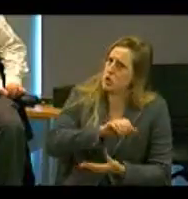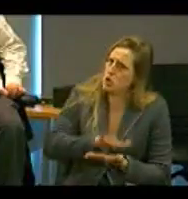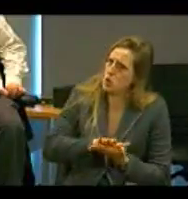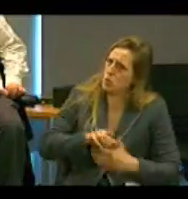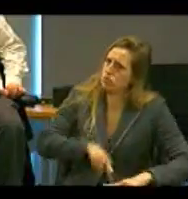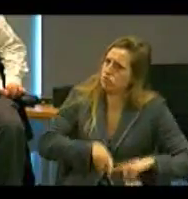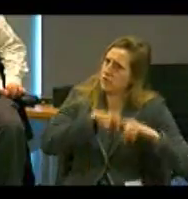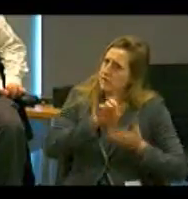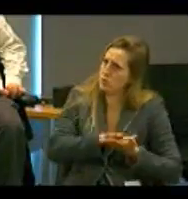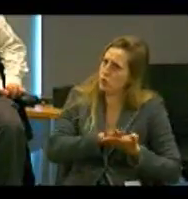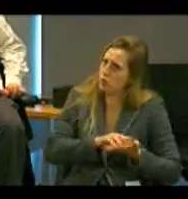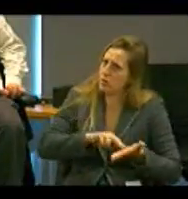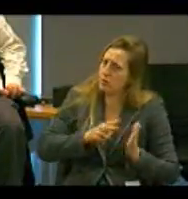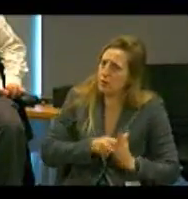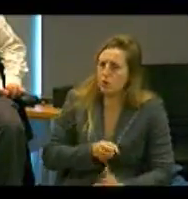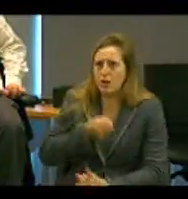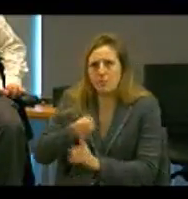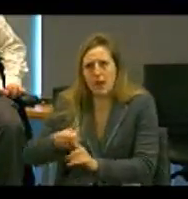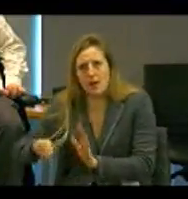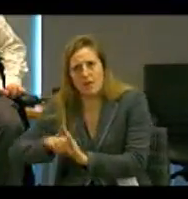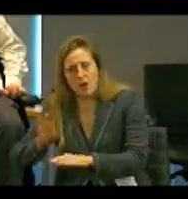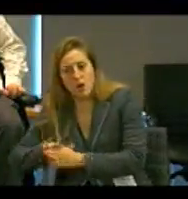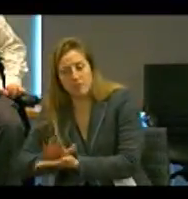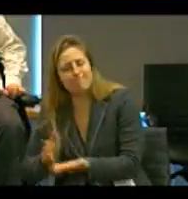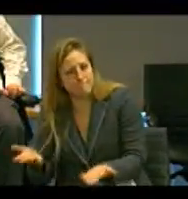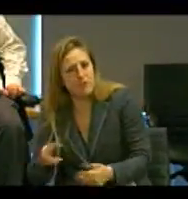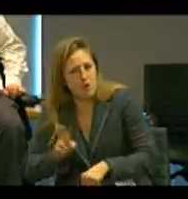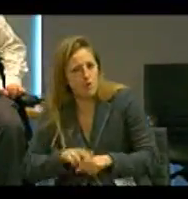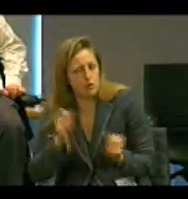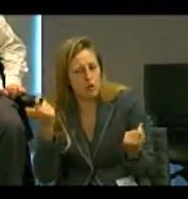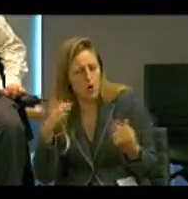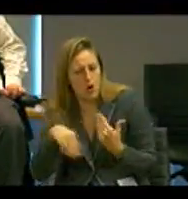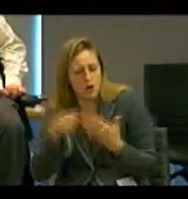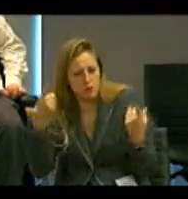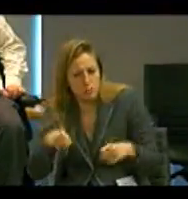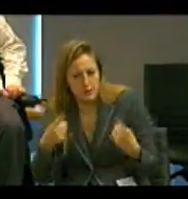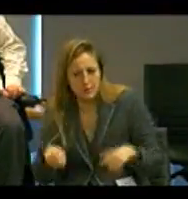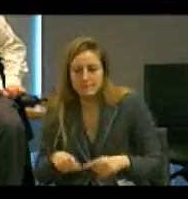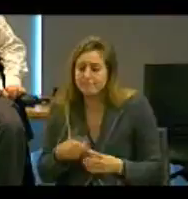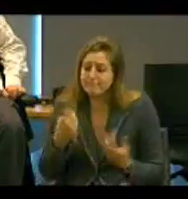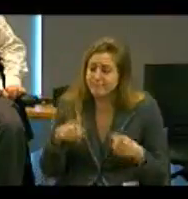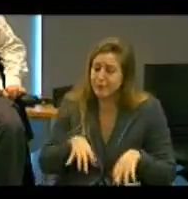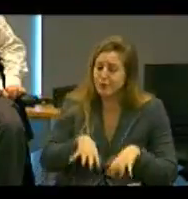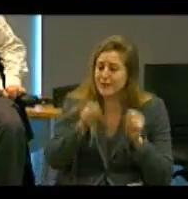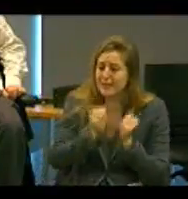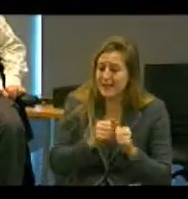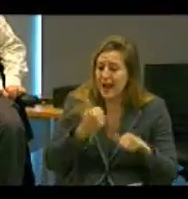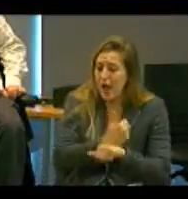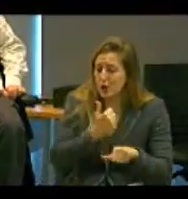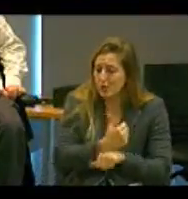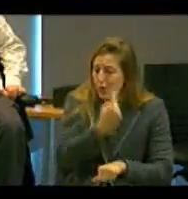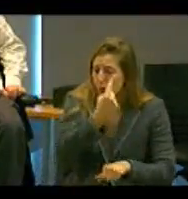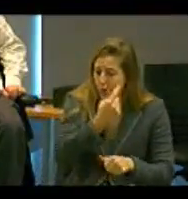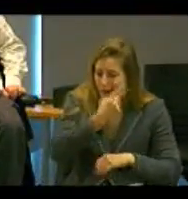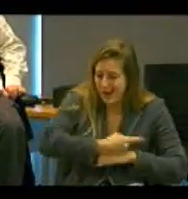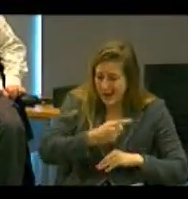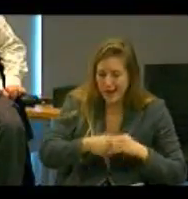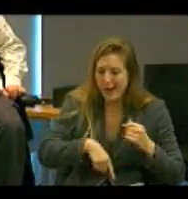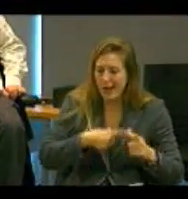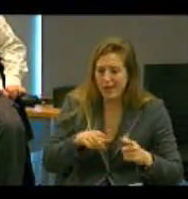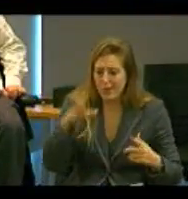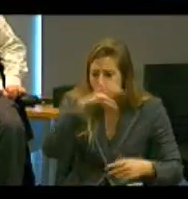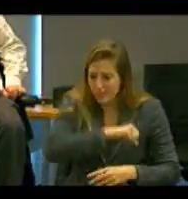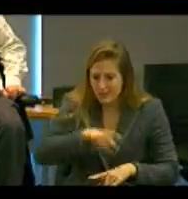you're not there the days of instruction and then you're tested in algebra on something you missed, obviously it's going to